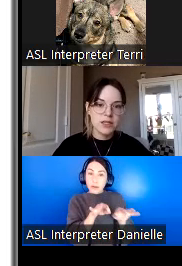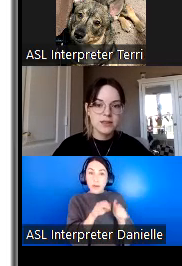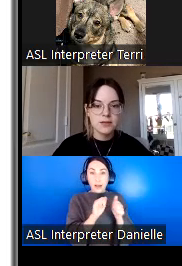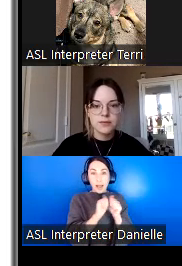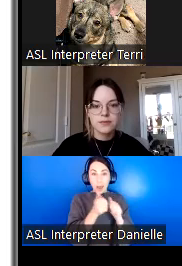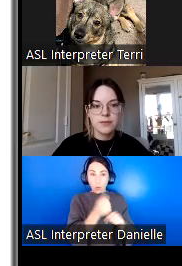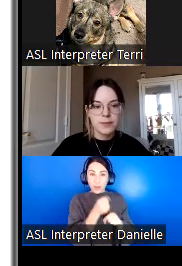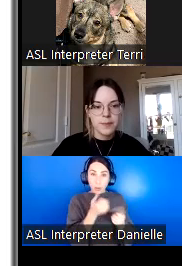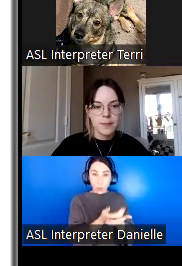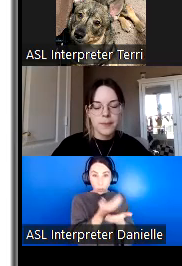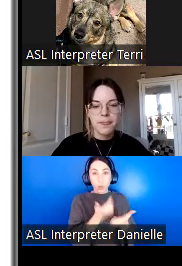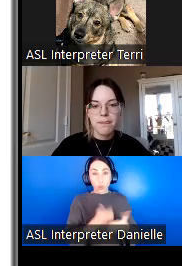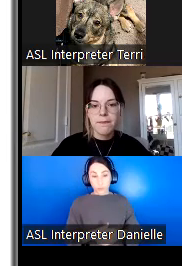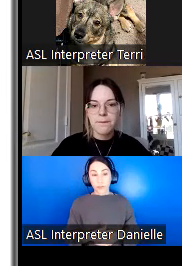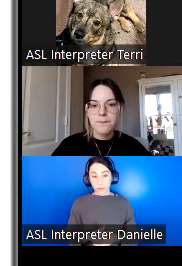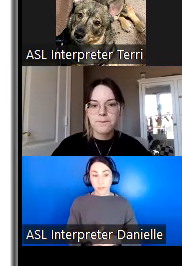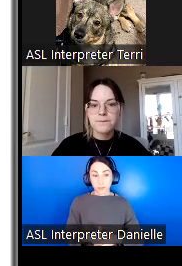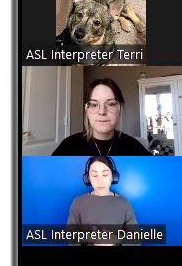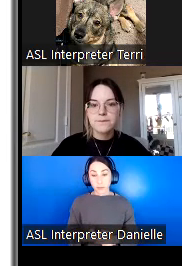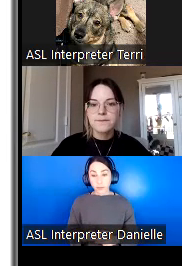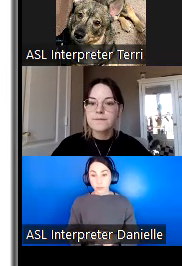missing documents.